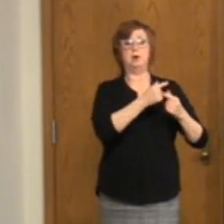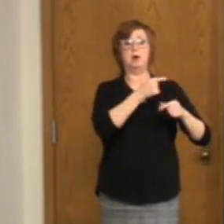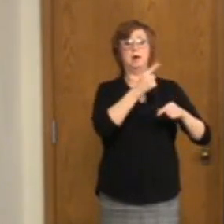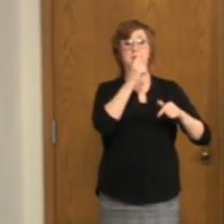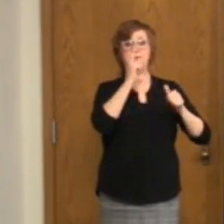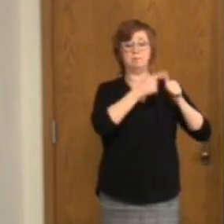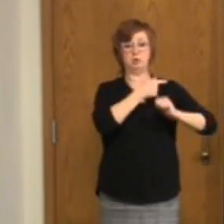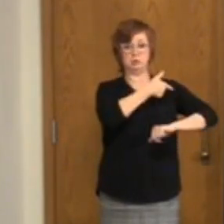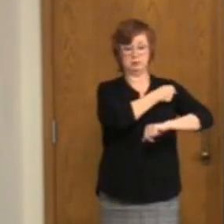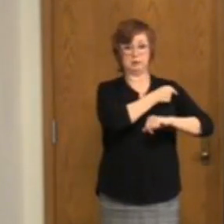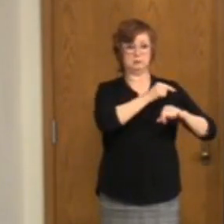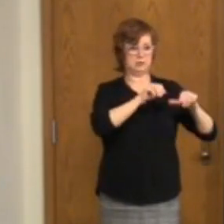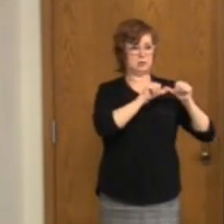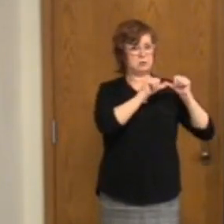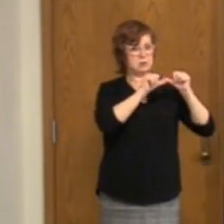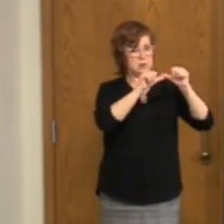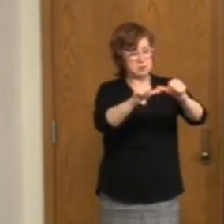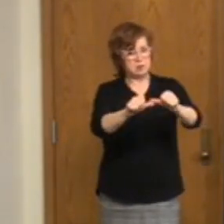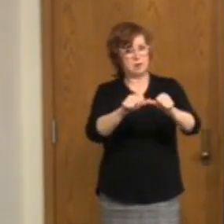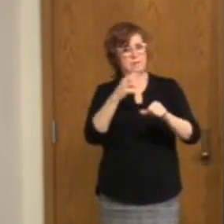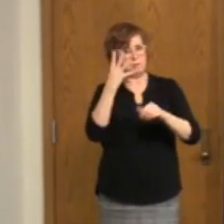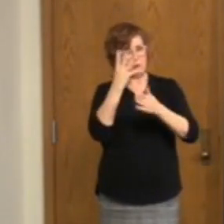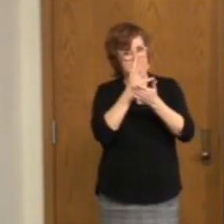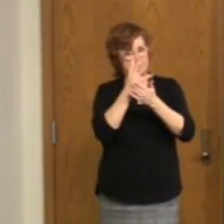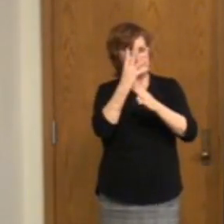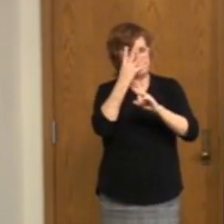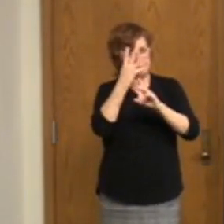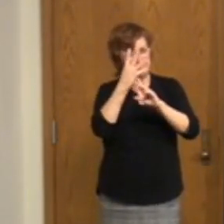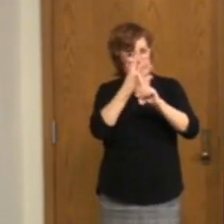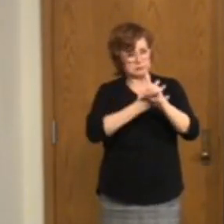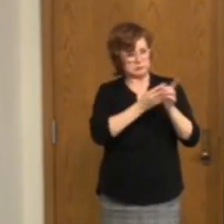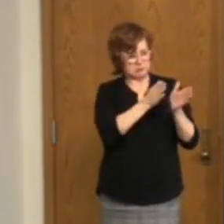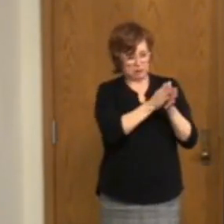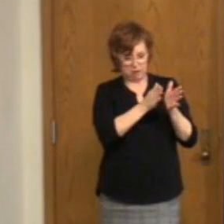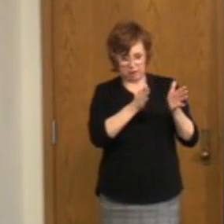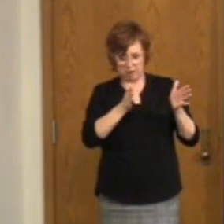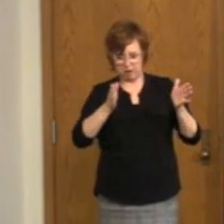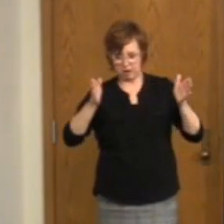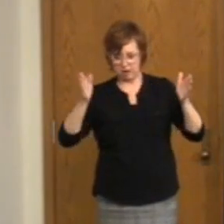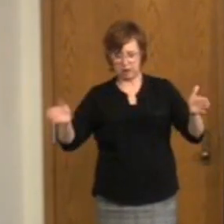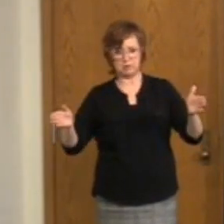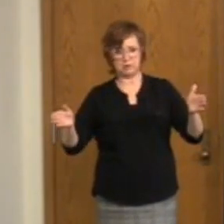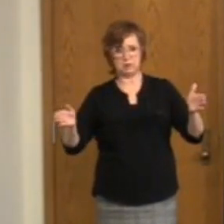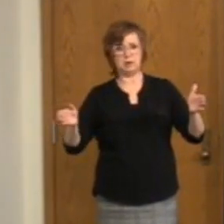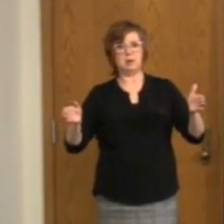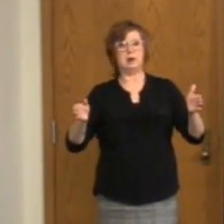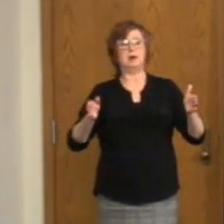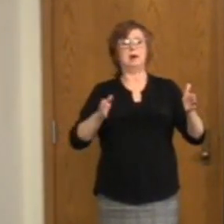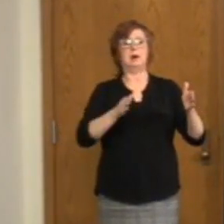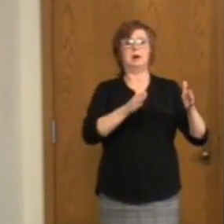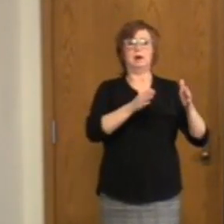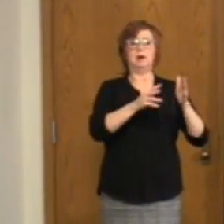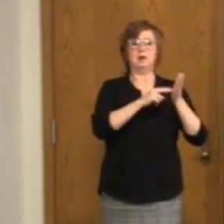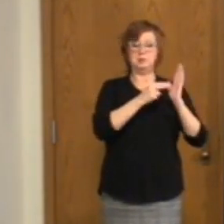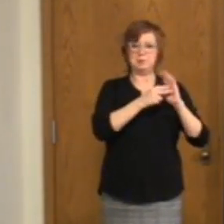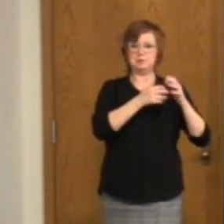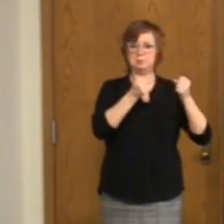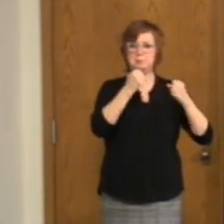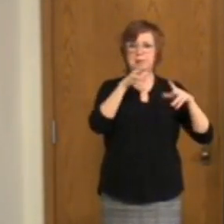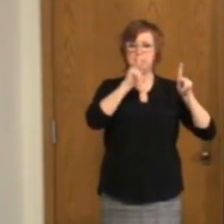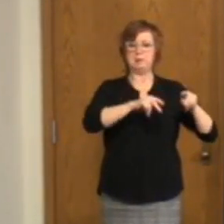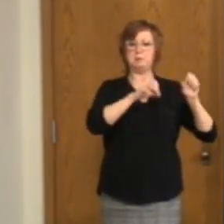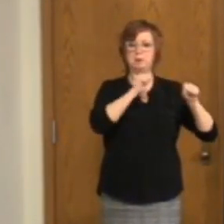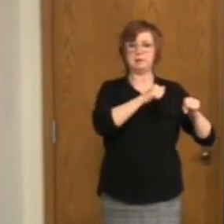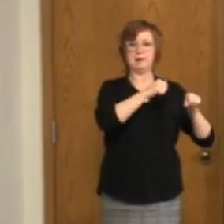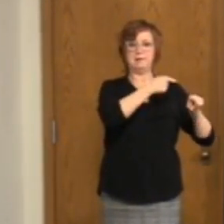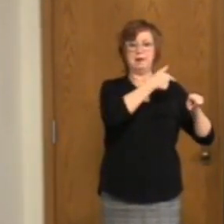program. And if we are able to do that, we can see most of our population 18 and older potentially getting a first dose by